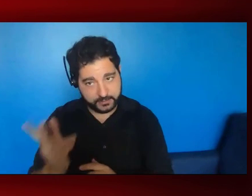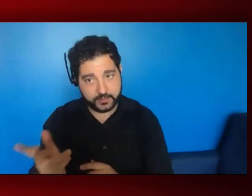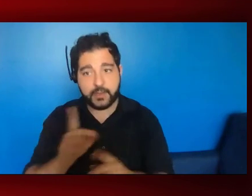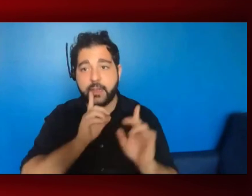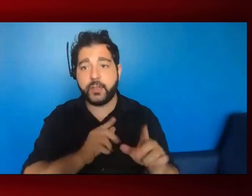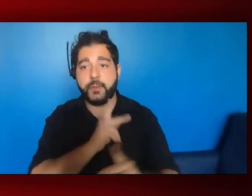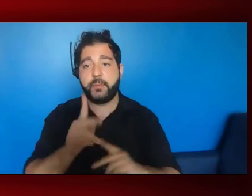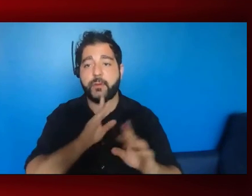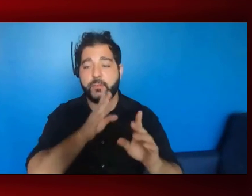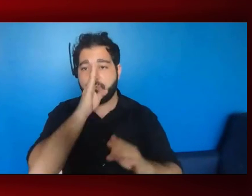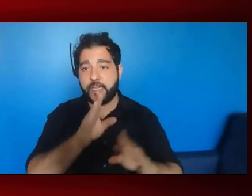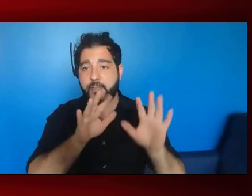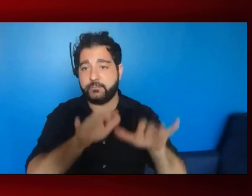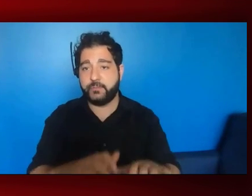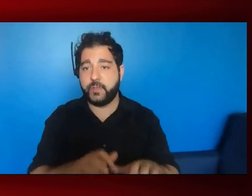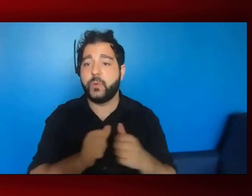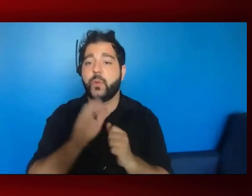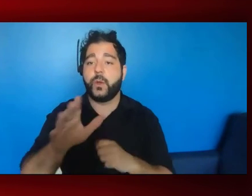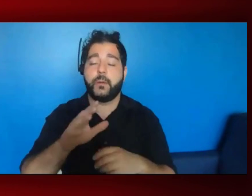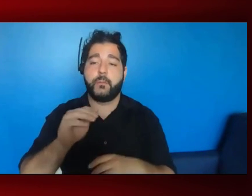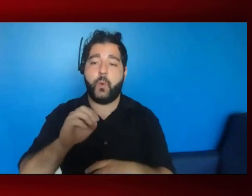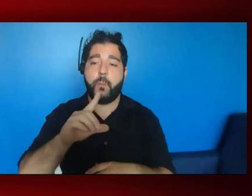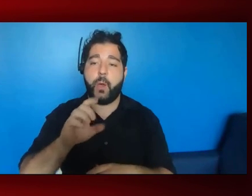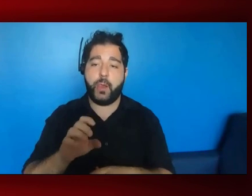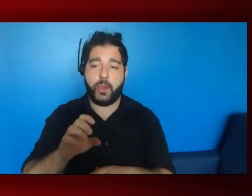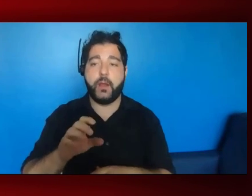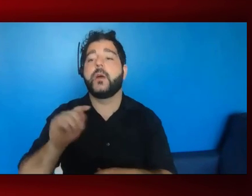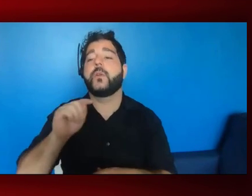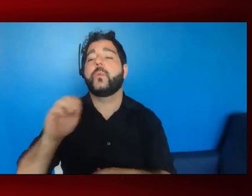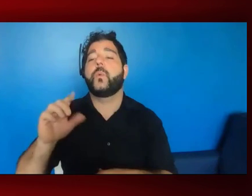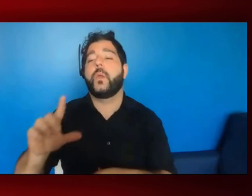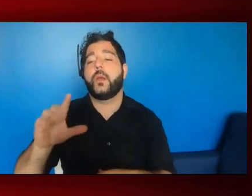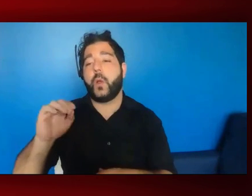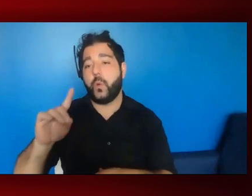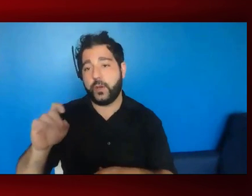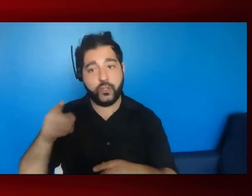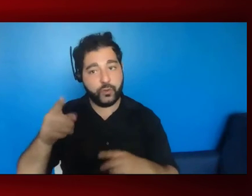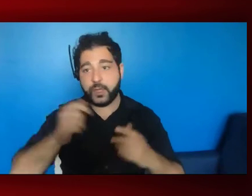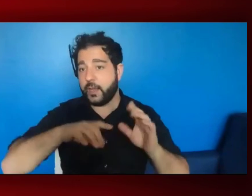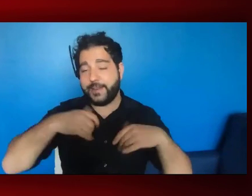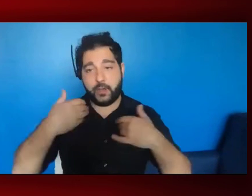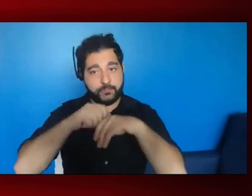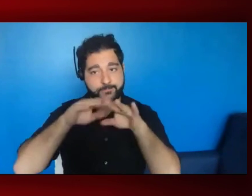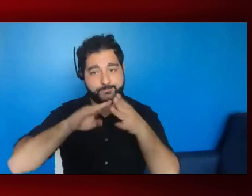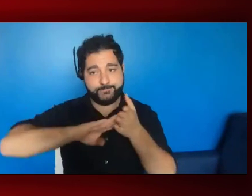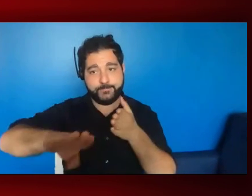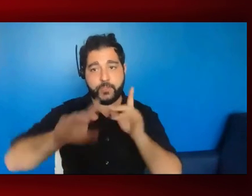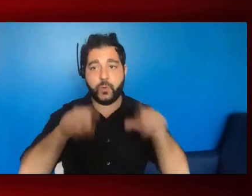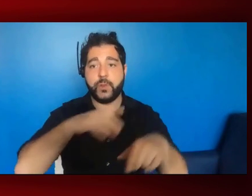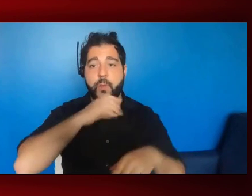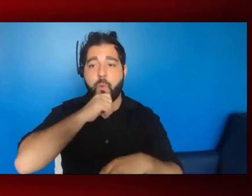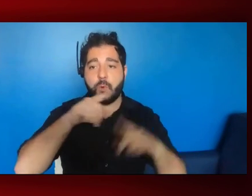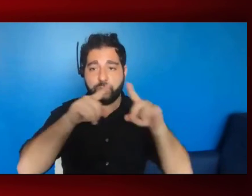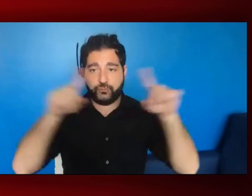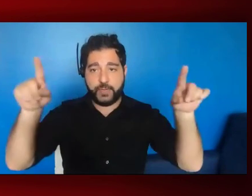people back directly with their mobile tool codes. Other folks can start making their way to that orange rectangle